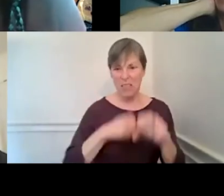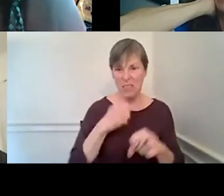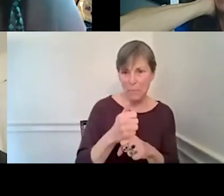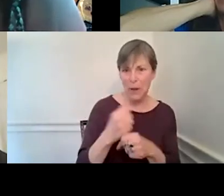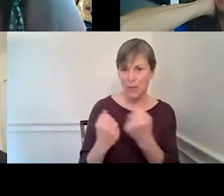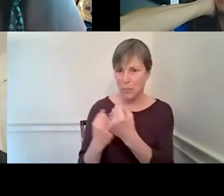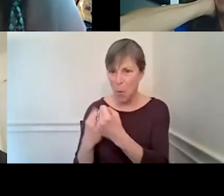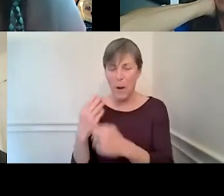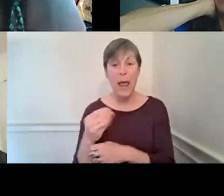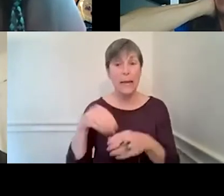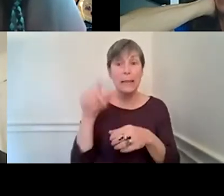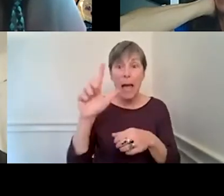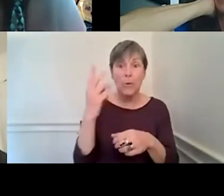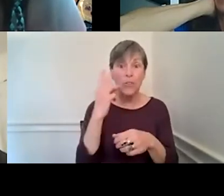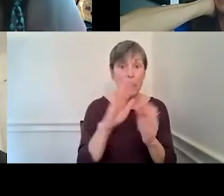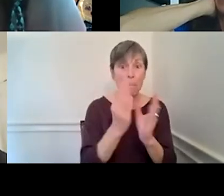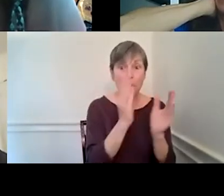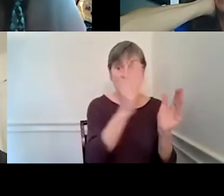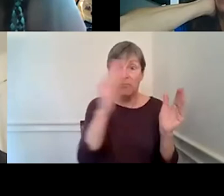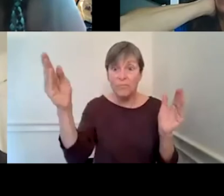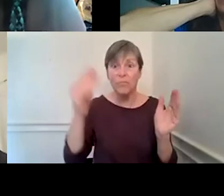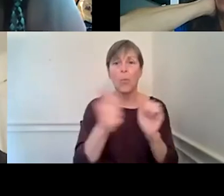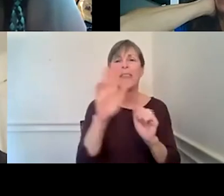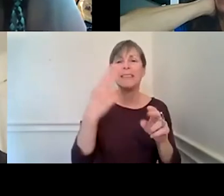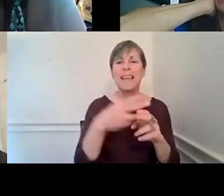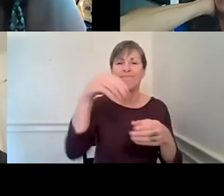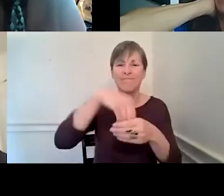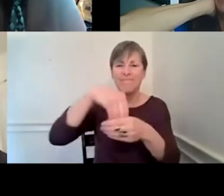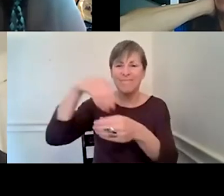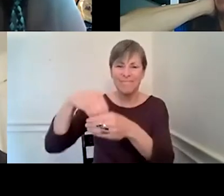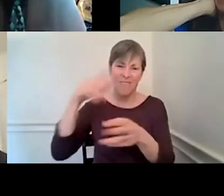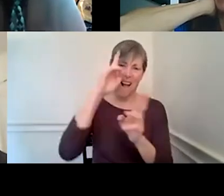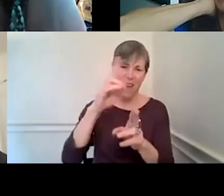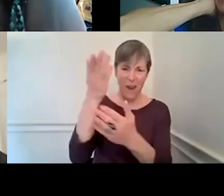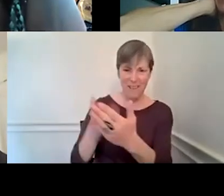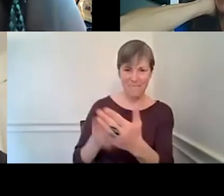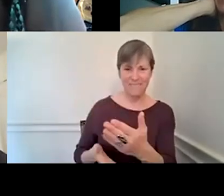in the library. So wonderful mentors, wonderful story. Thank you, Chet.